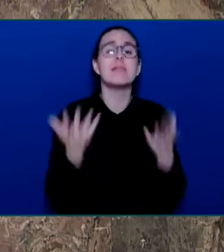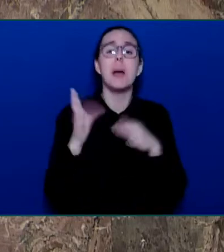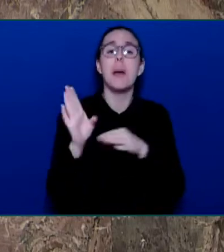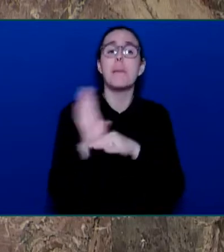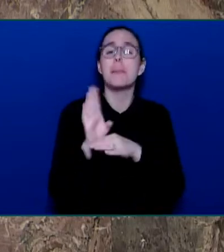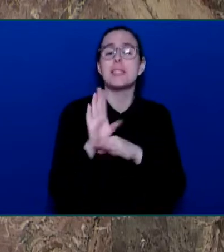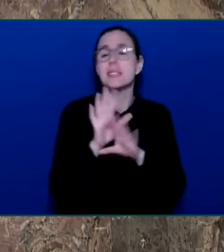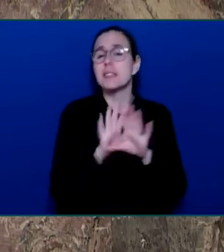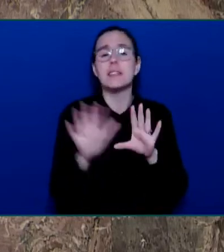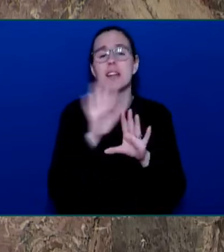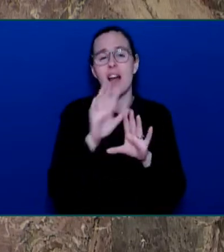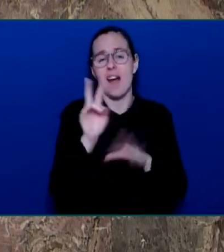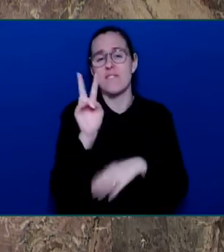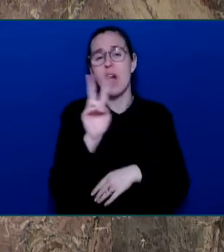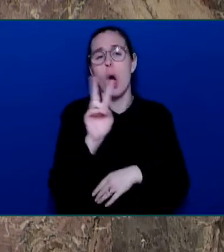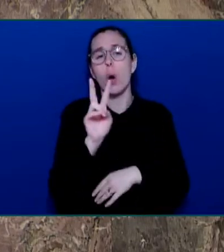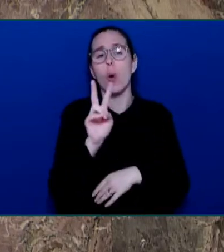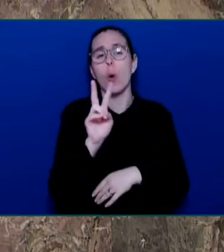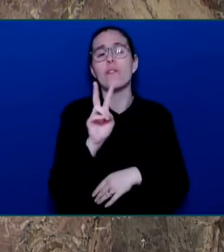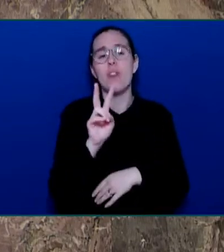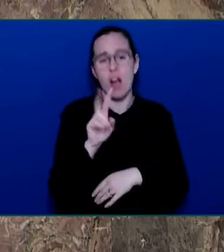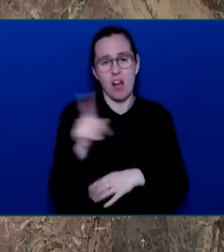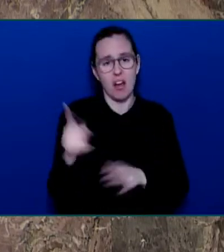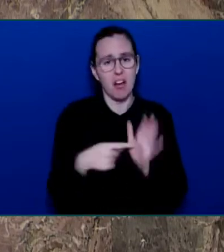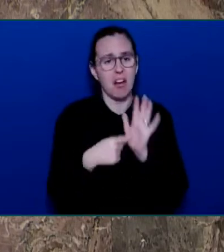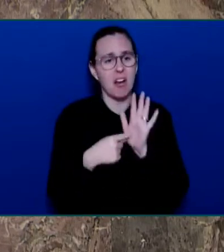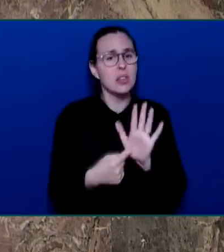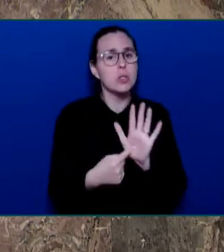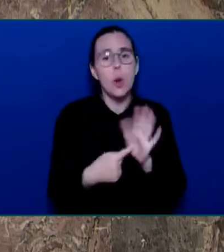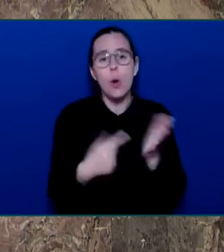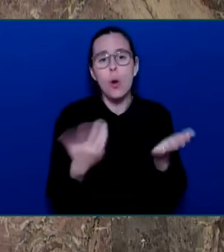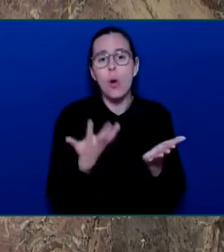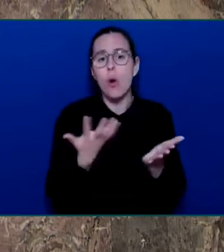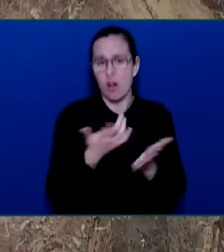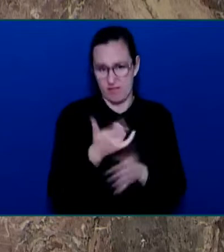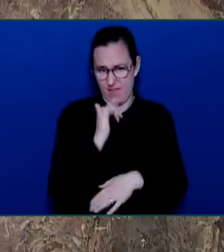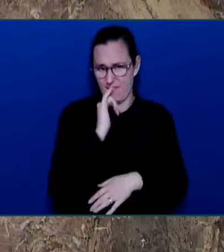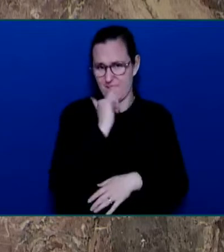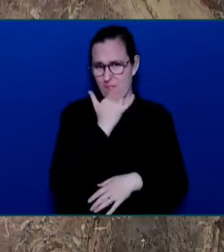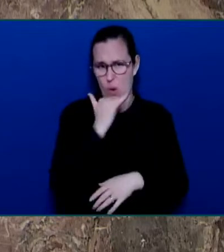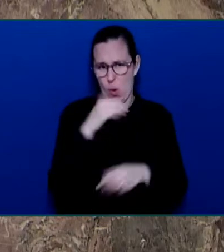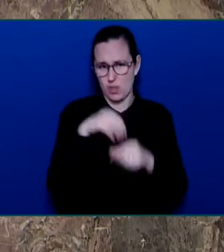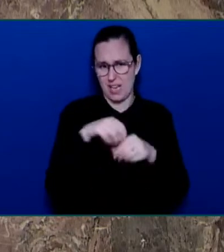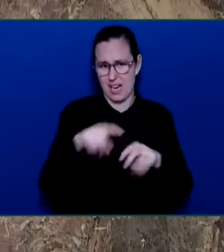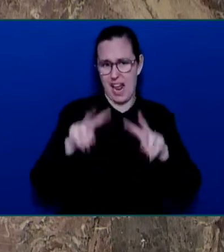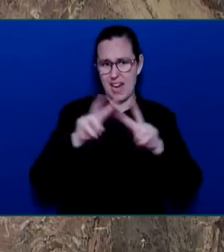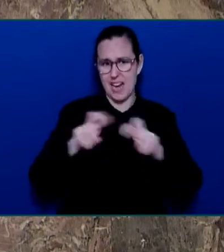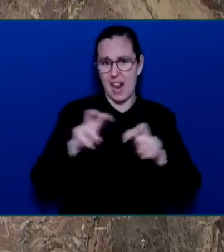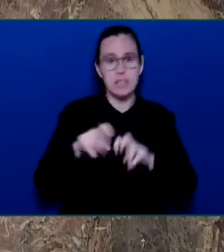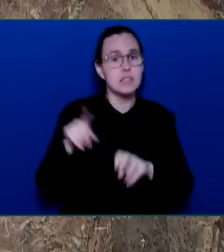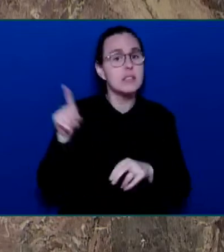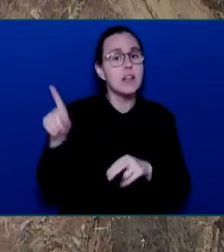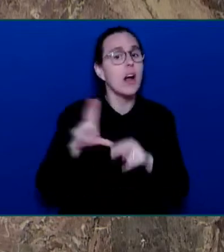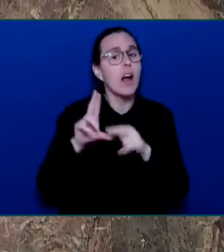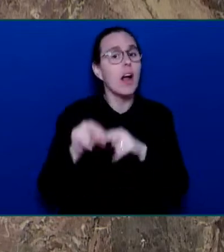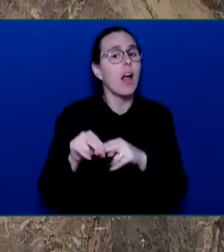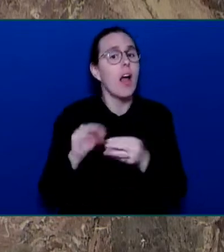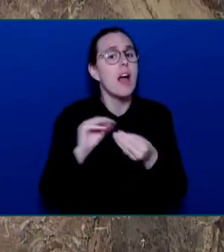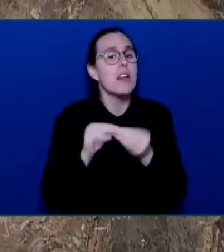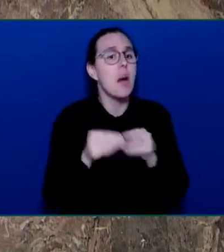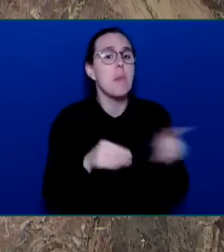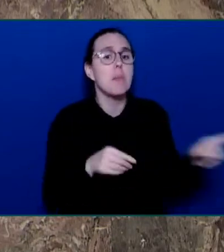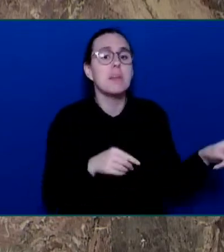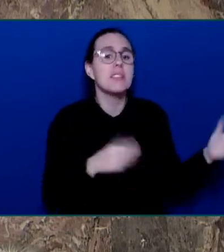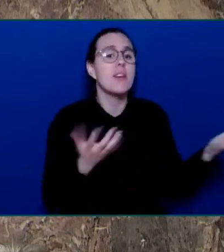took numbers from documents on a government website completely out of context. The